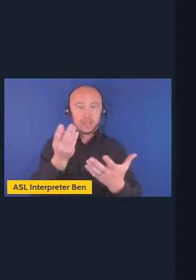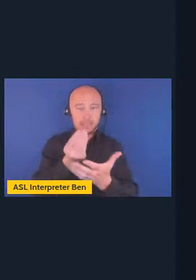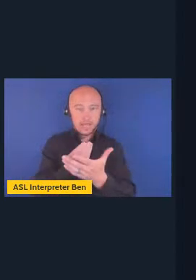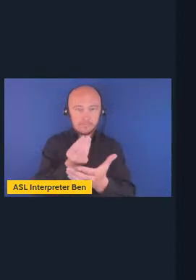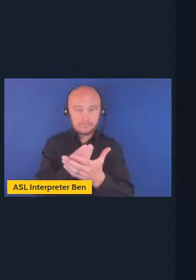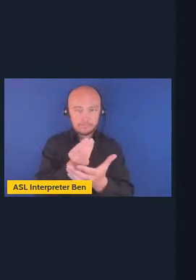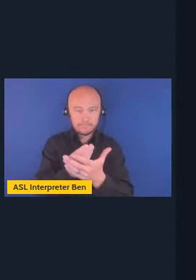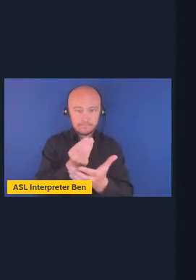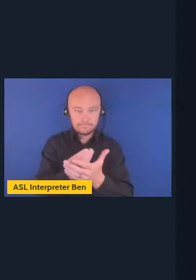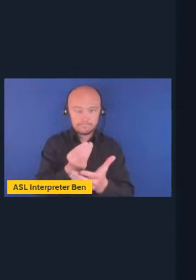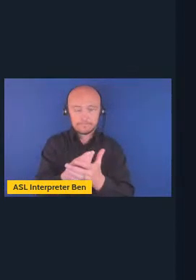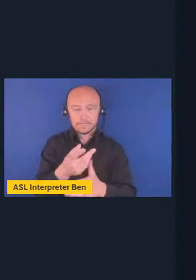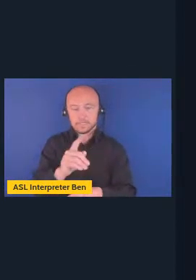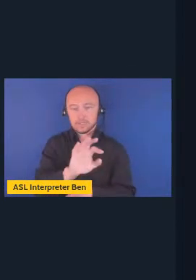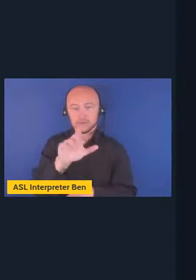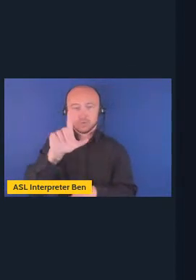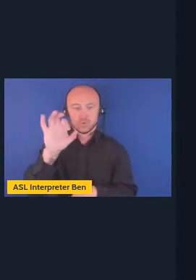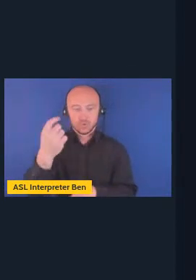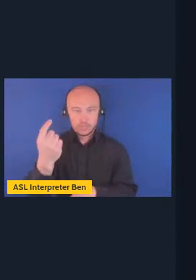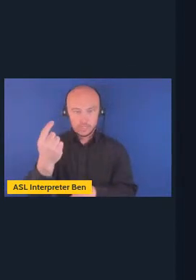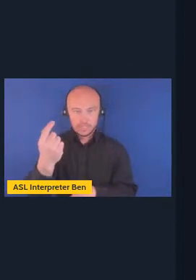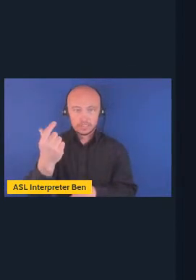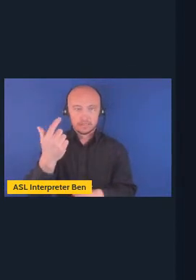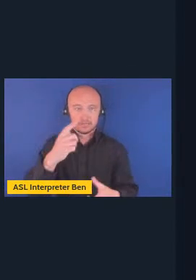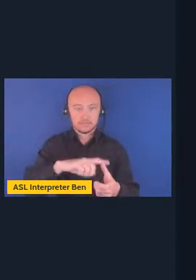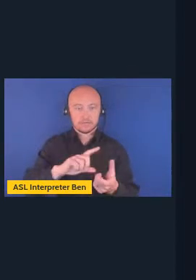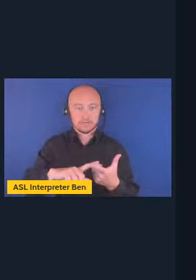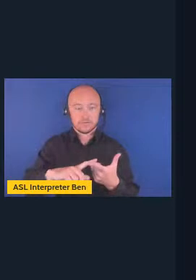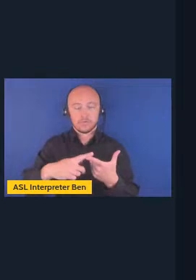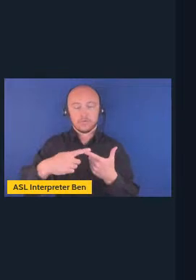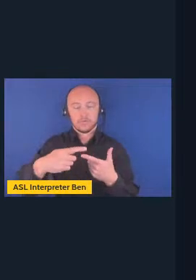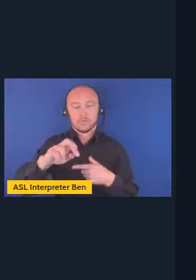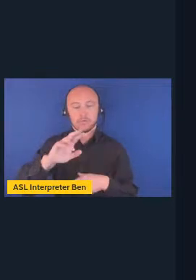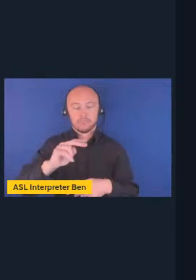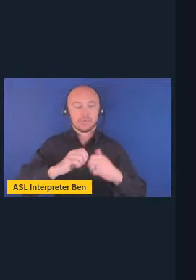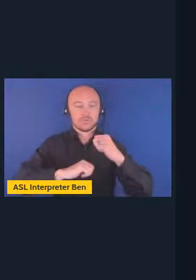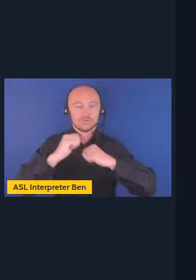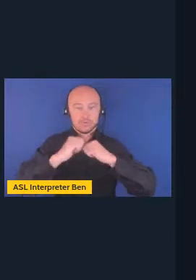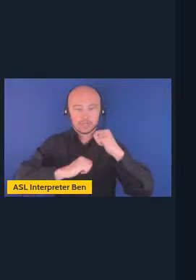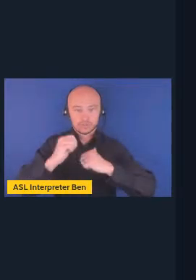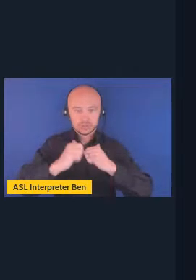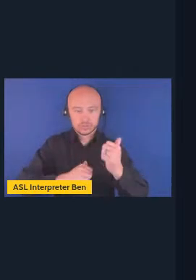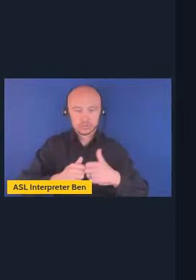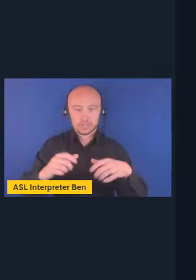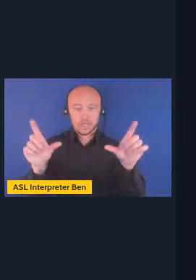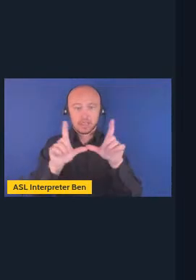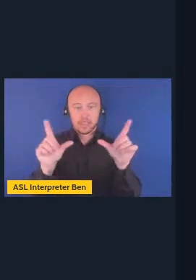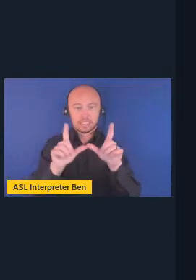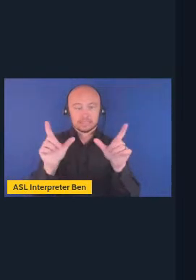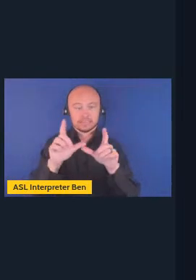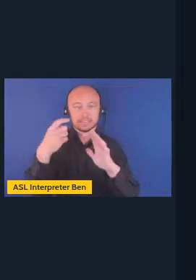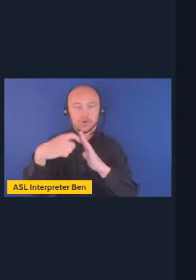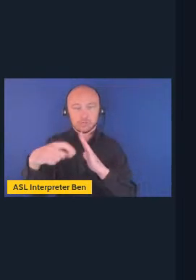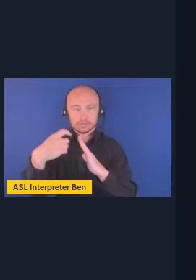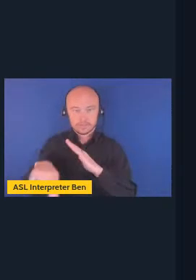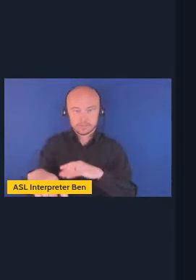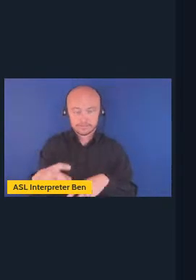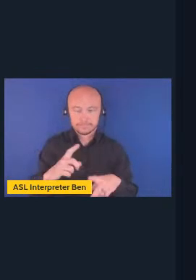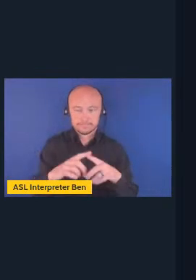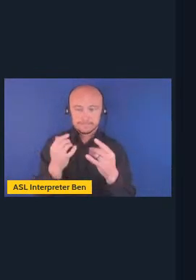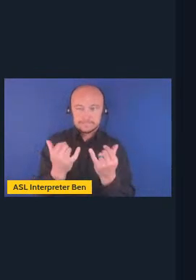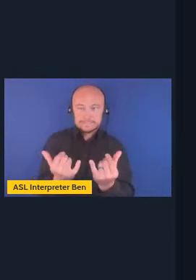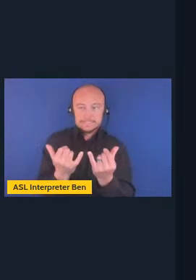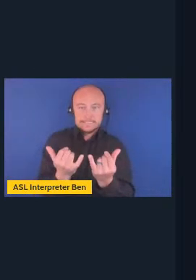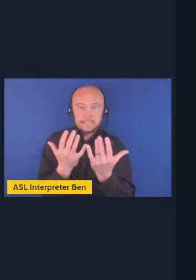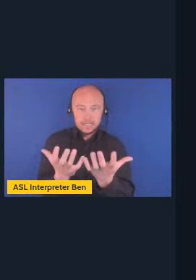their tooling or maybe in their on-premise infrastructure in licensing cost. Now they want